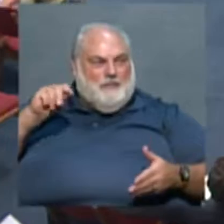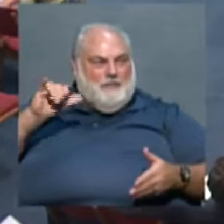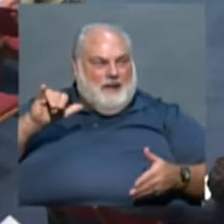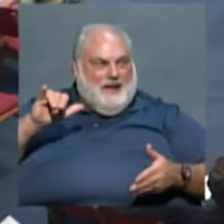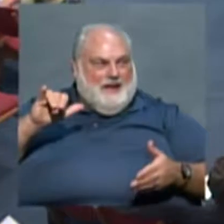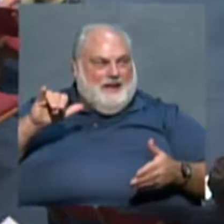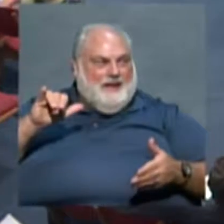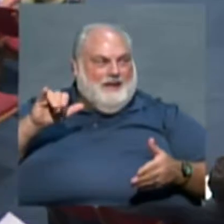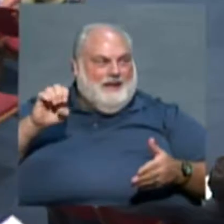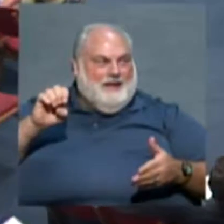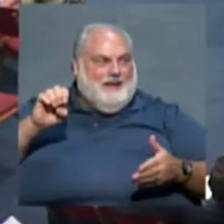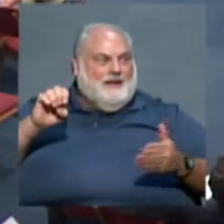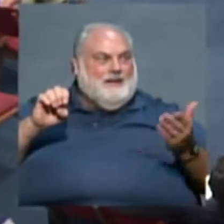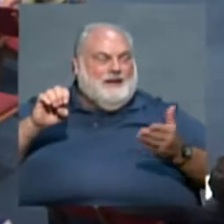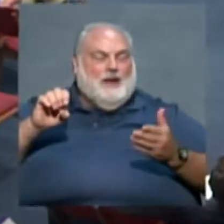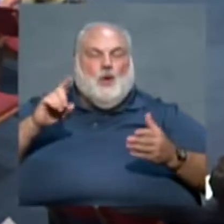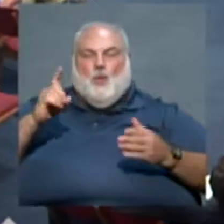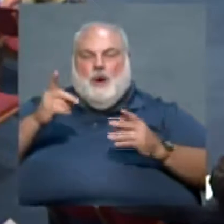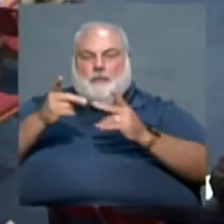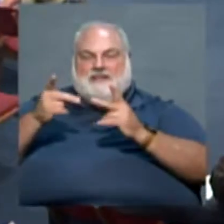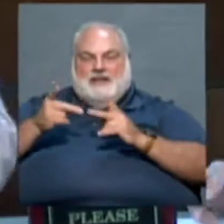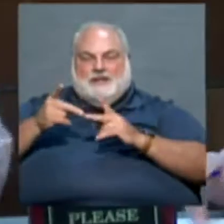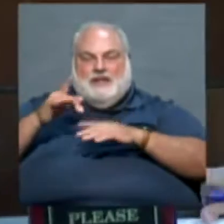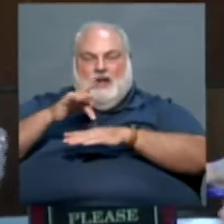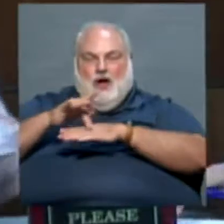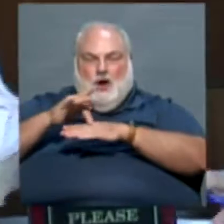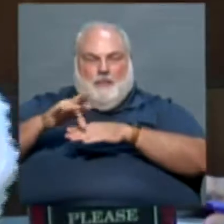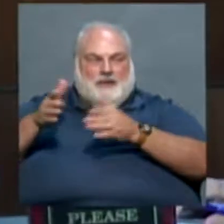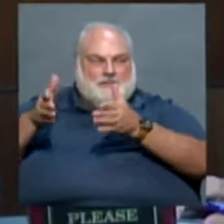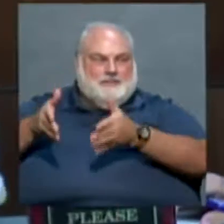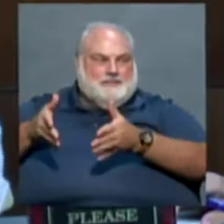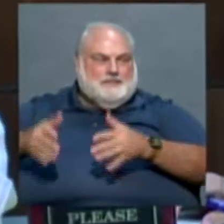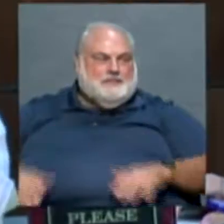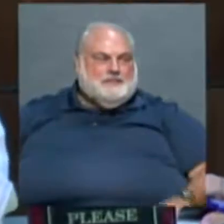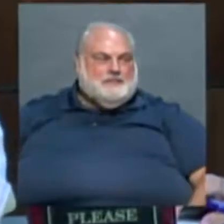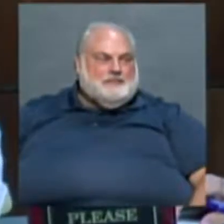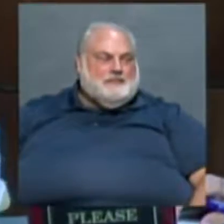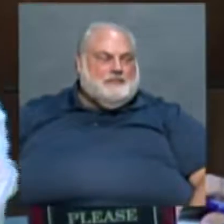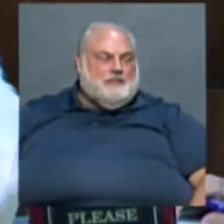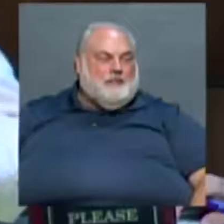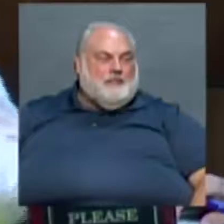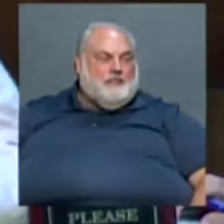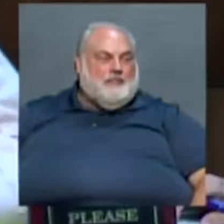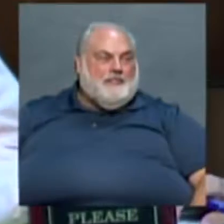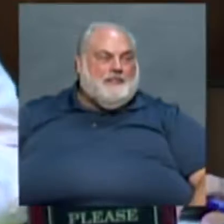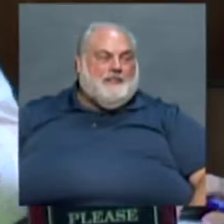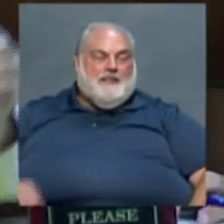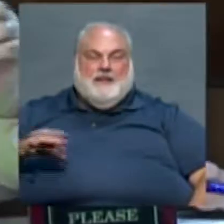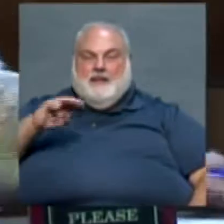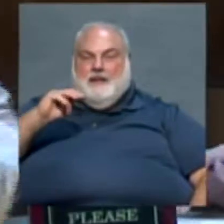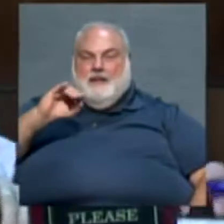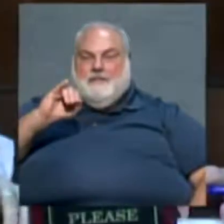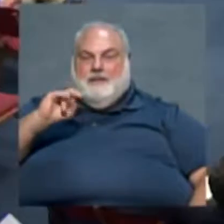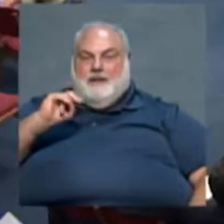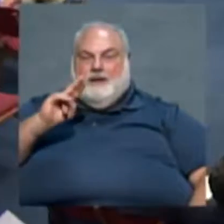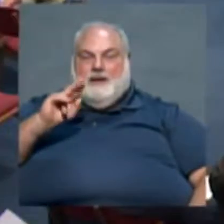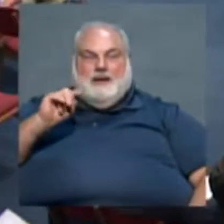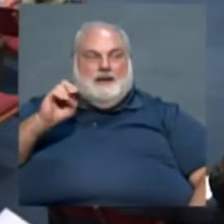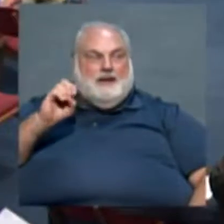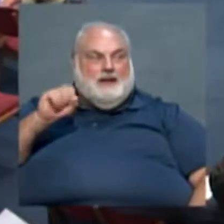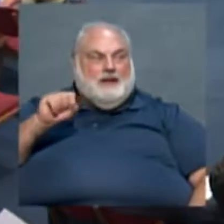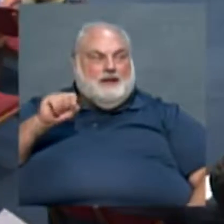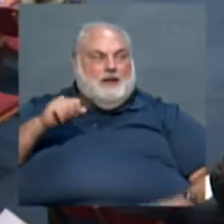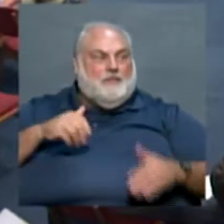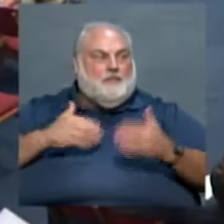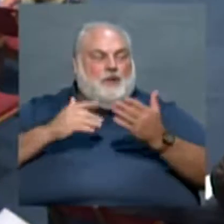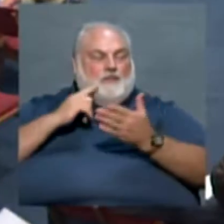You have a quorum with one open position. Thank you. Can we get our minutes, please, approved? Yes, Madam